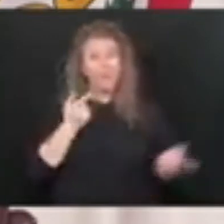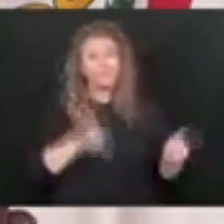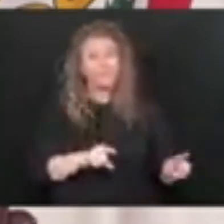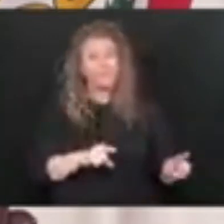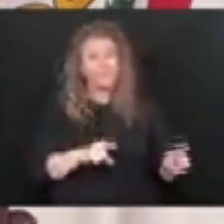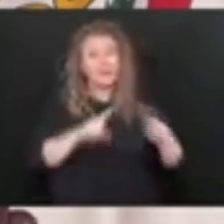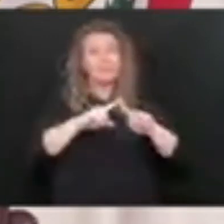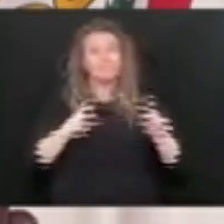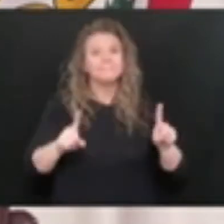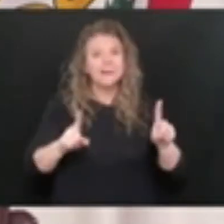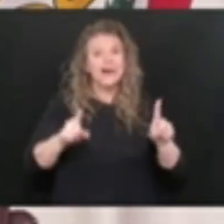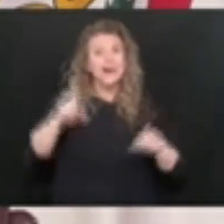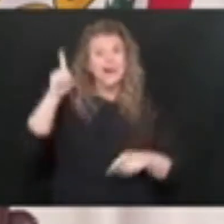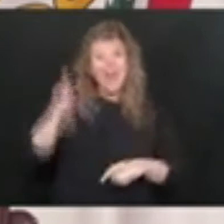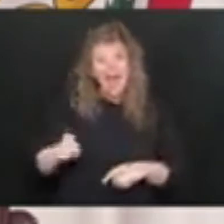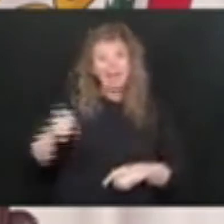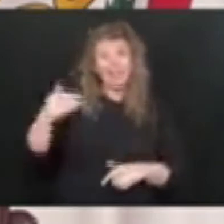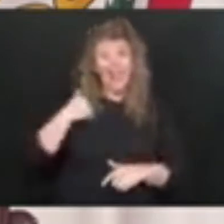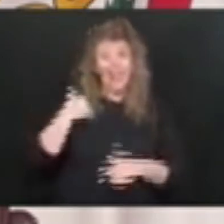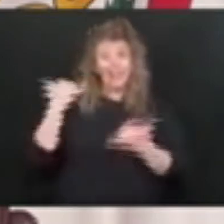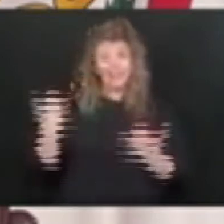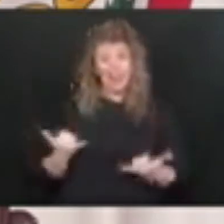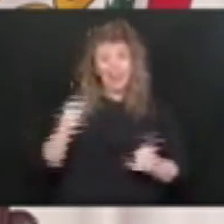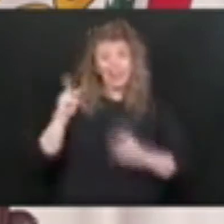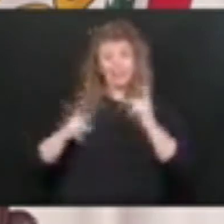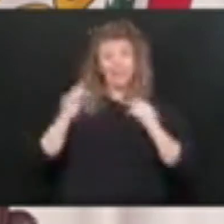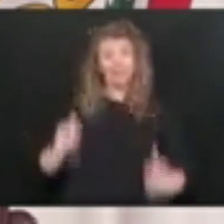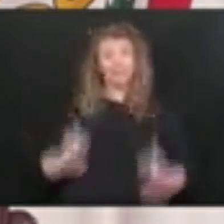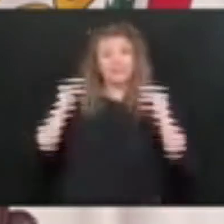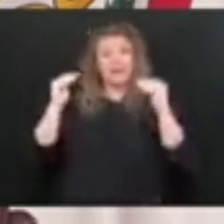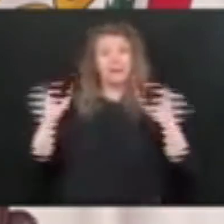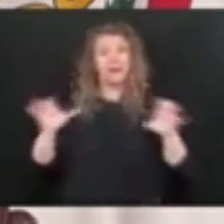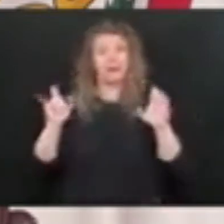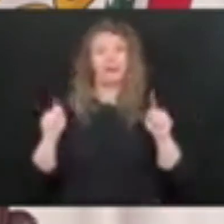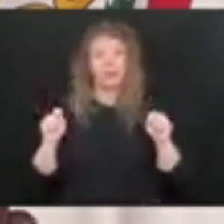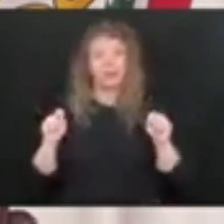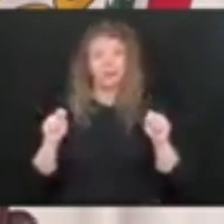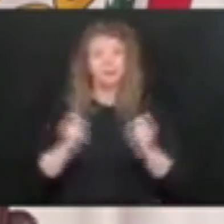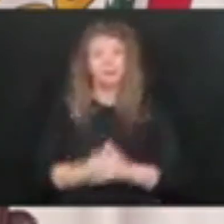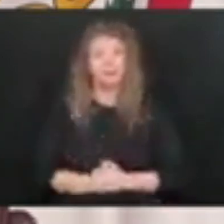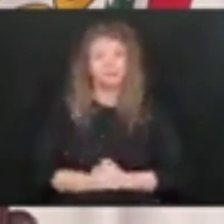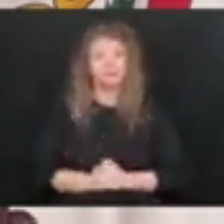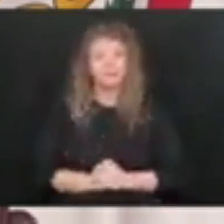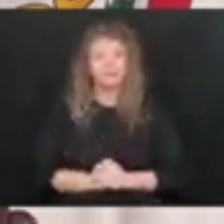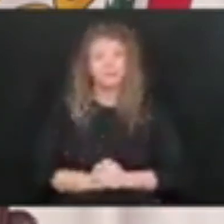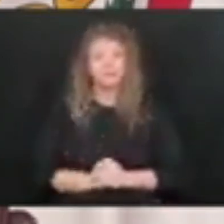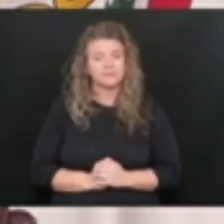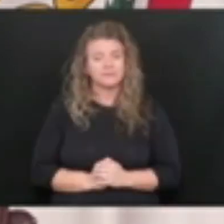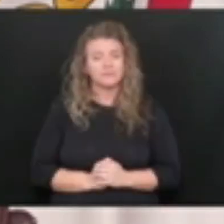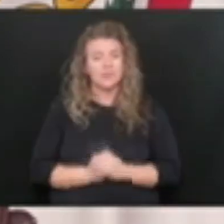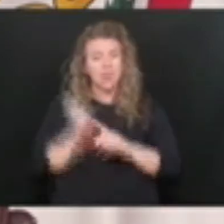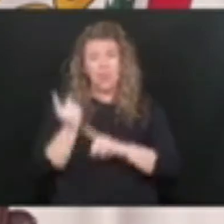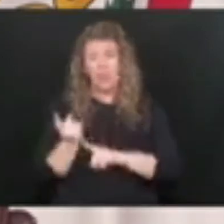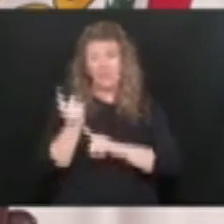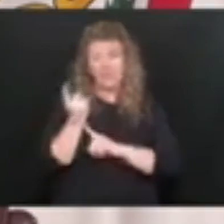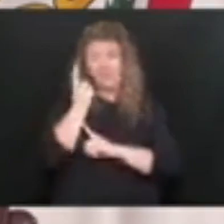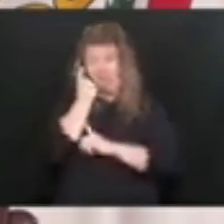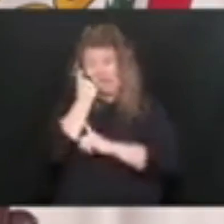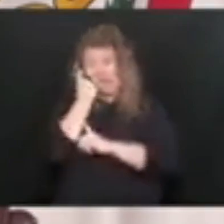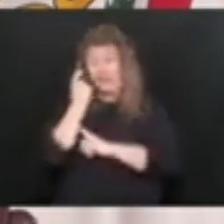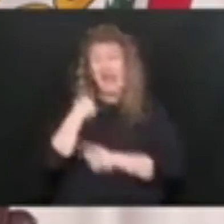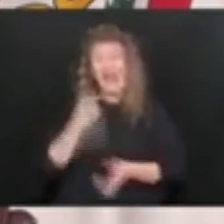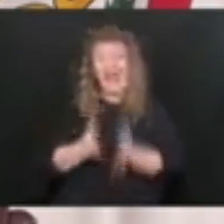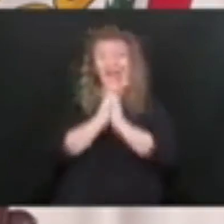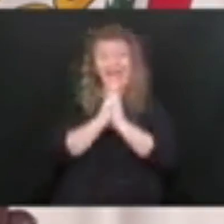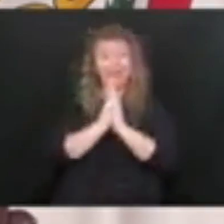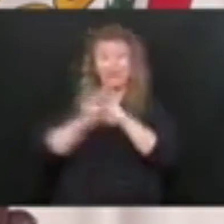we have to have now is people step up and take the vaccine. Just a second ago, when I asked you to call